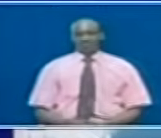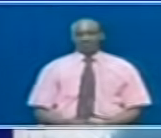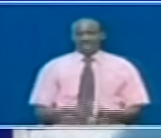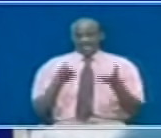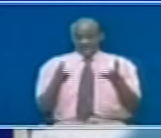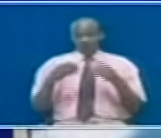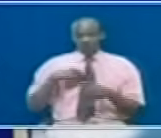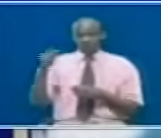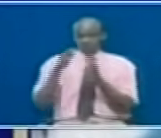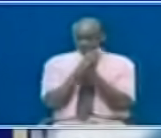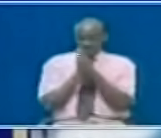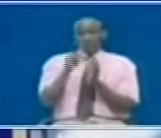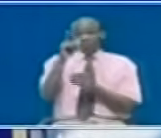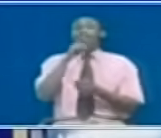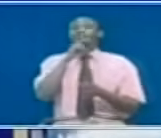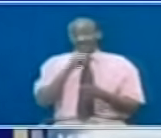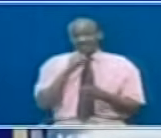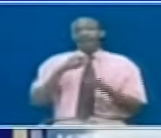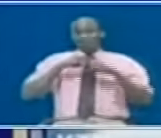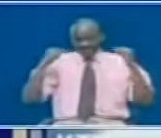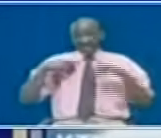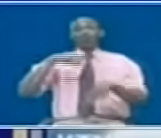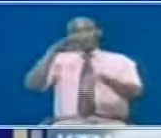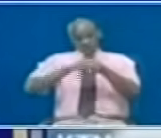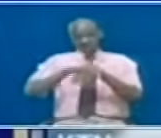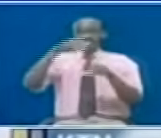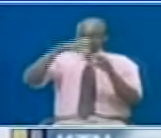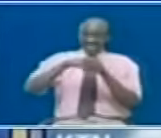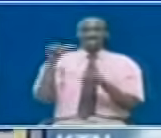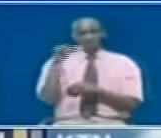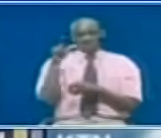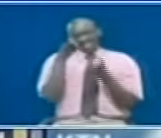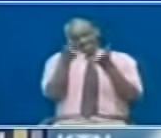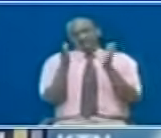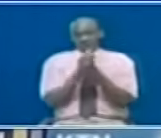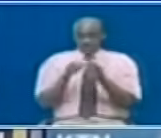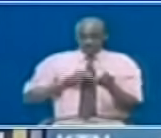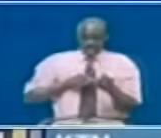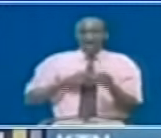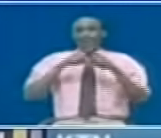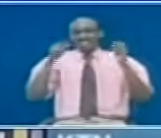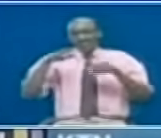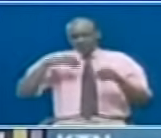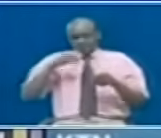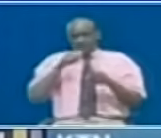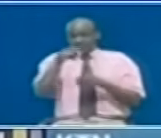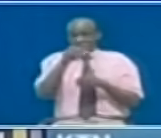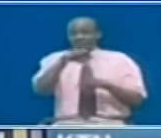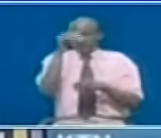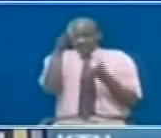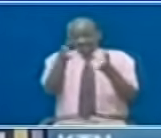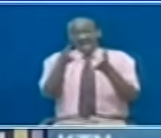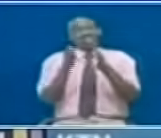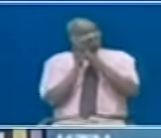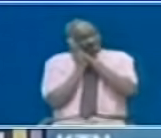Let's now go to that story of a man of God who was allegedly caught in the act, pants down. The pastor is said to have been found in